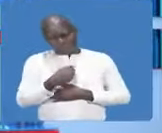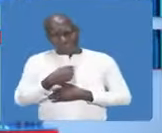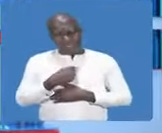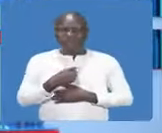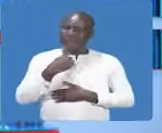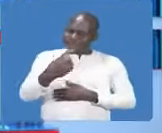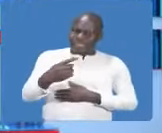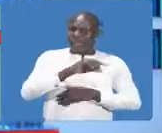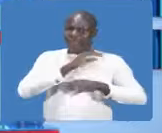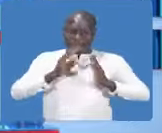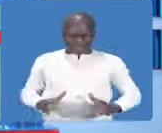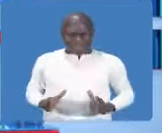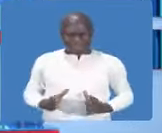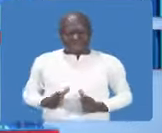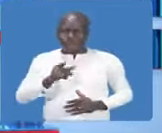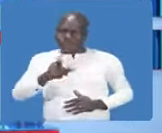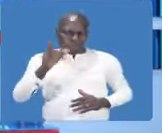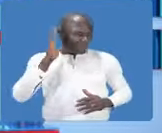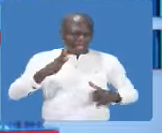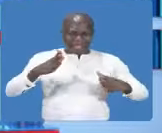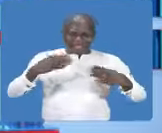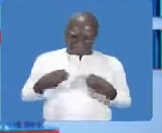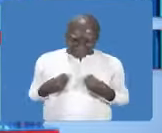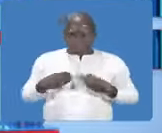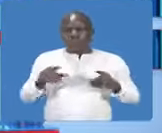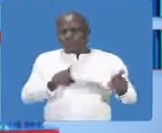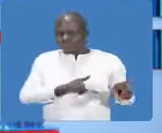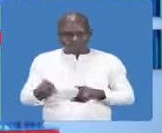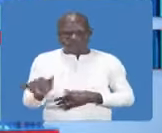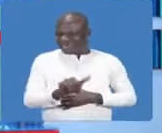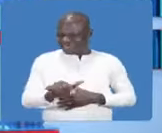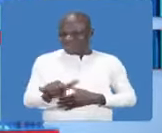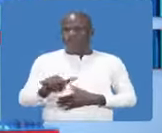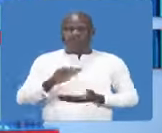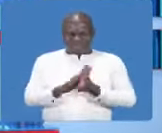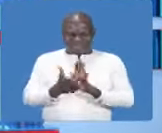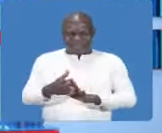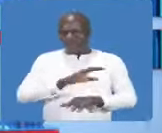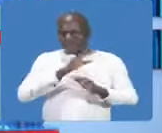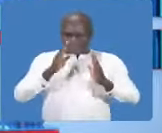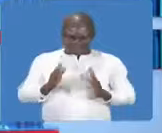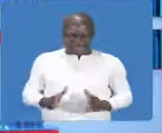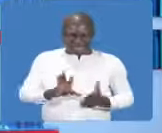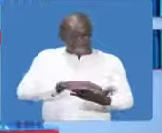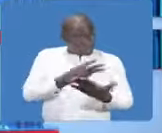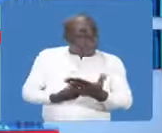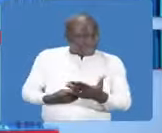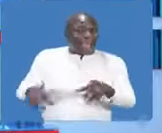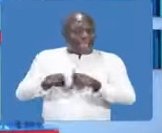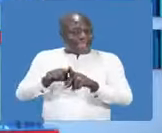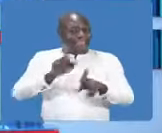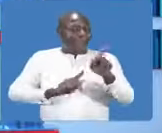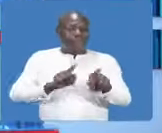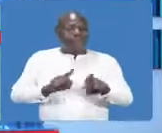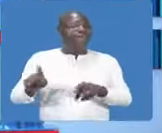yɛ akristofoɔ a yɛnso so yɛbɛyɛ bie ama adi adanse sɛ yɛyɛ akristofoɔ ɛde sɛ na nkurɔfoɔ yi